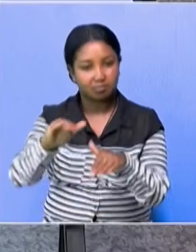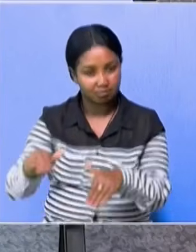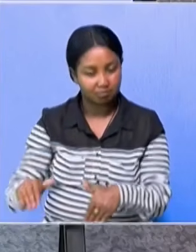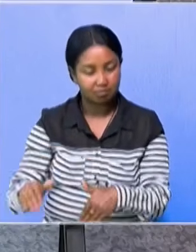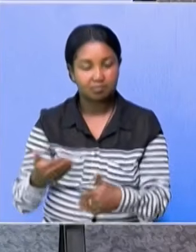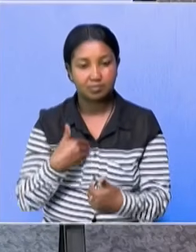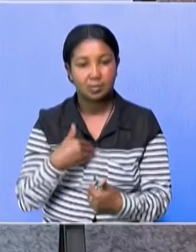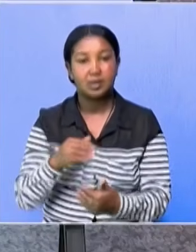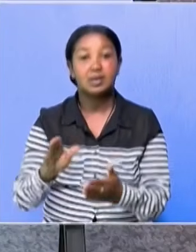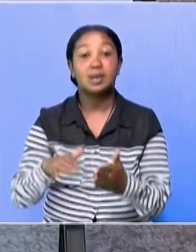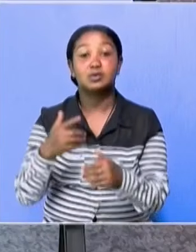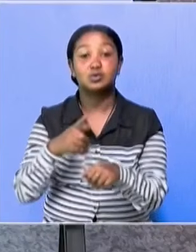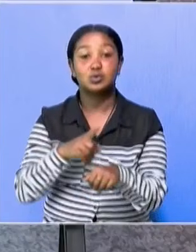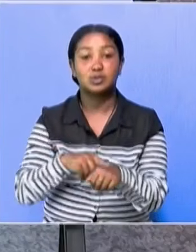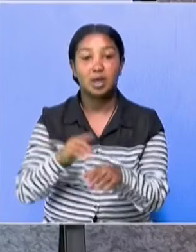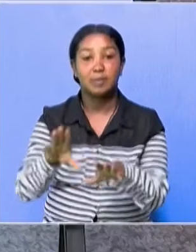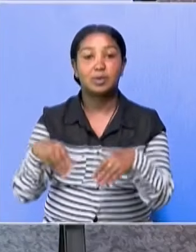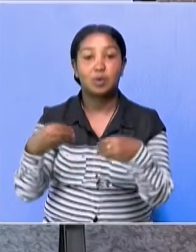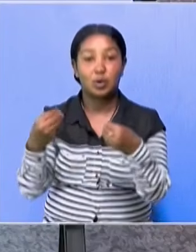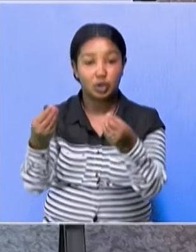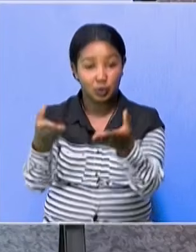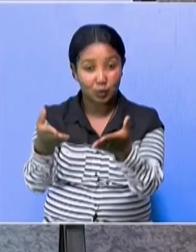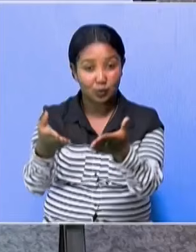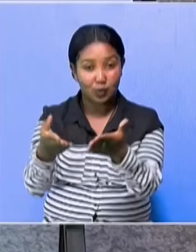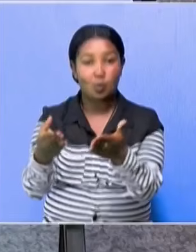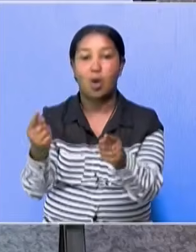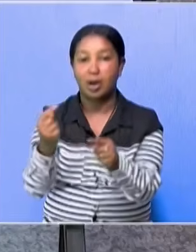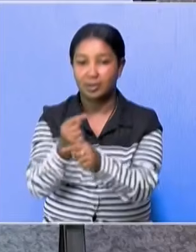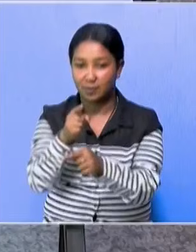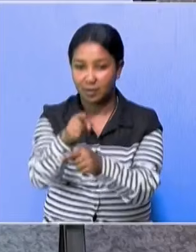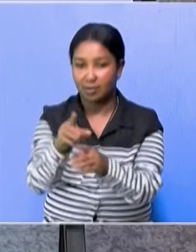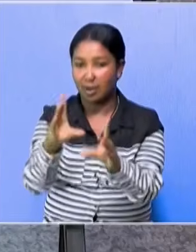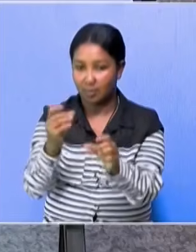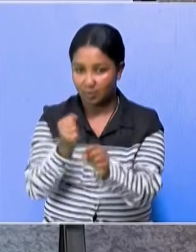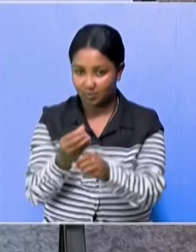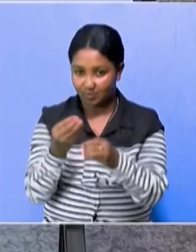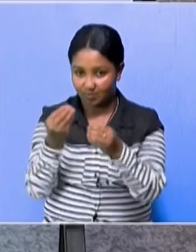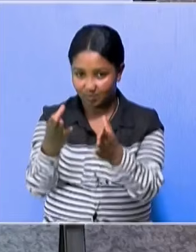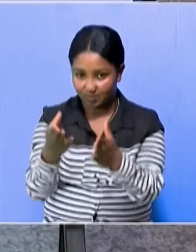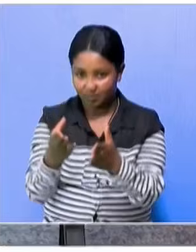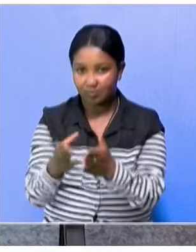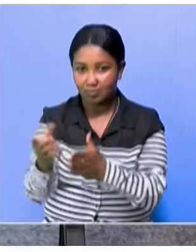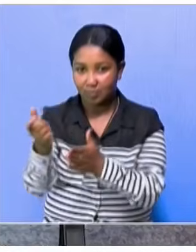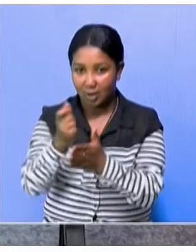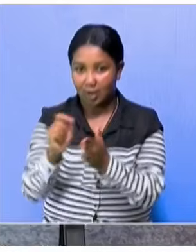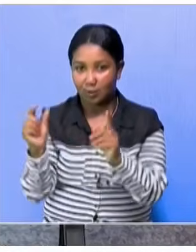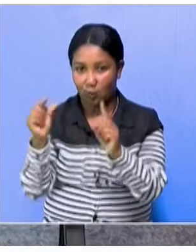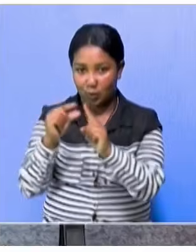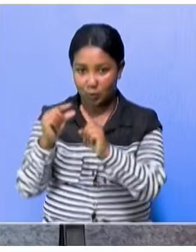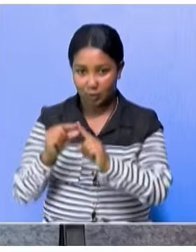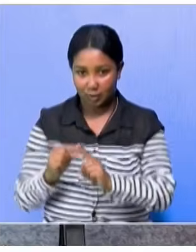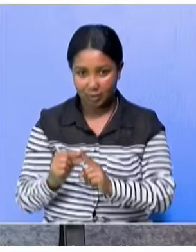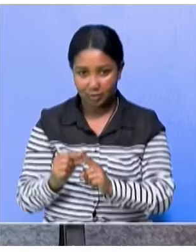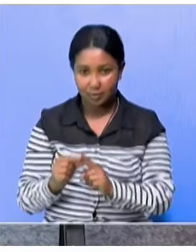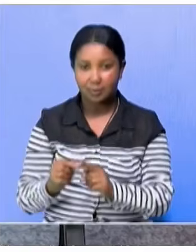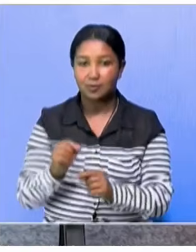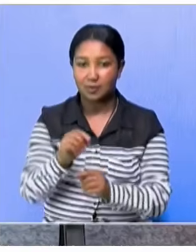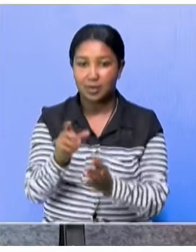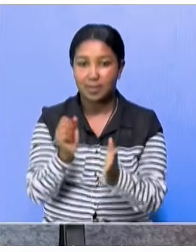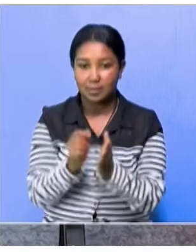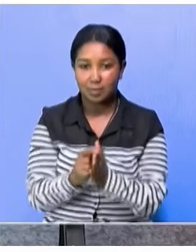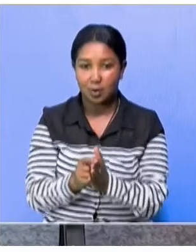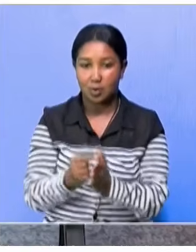is. Next to this, I'm going to give you activities. Now, let me write these words: zebra